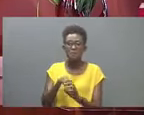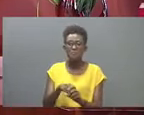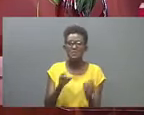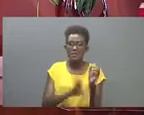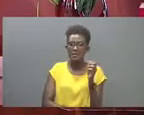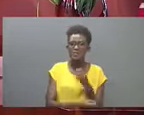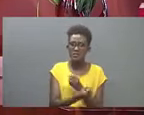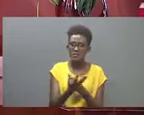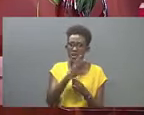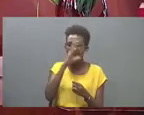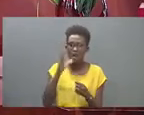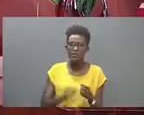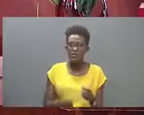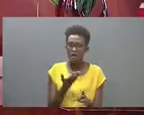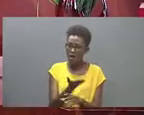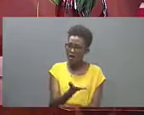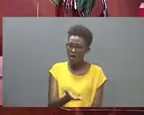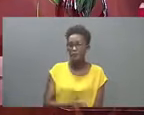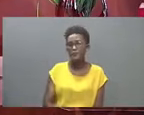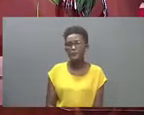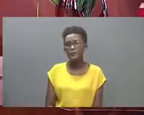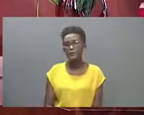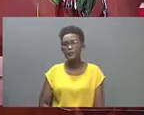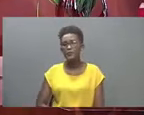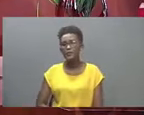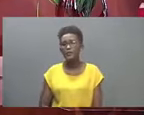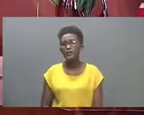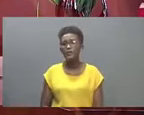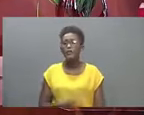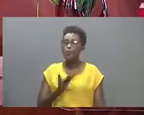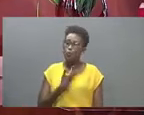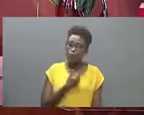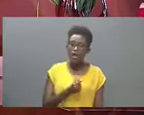all the way to Egypt.